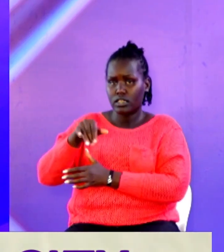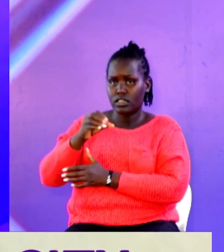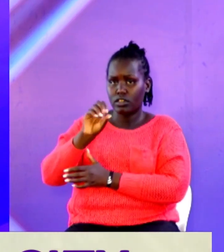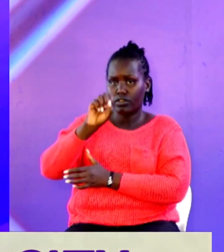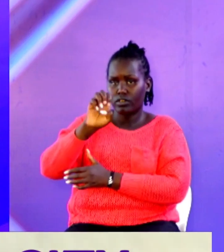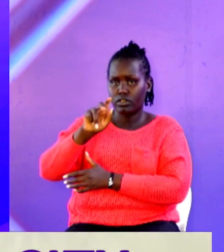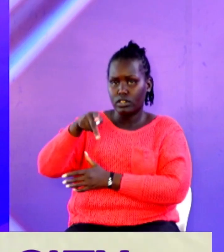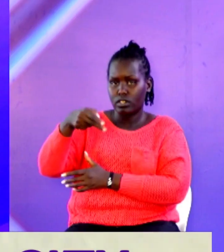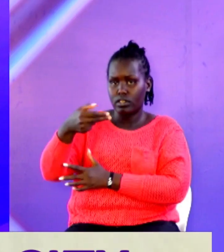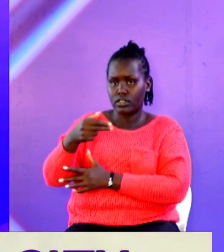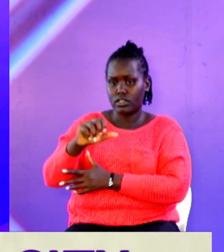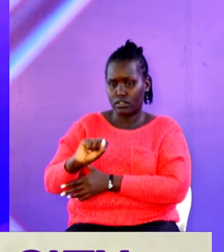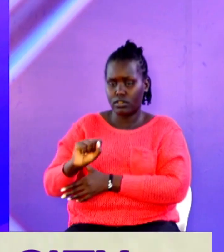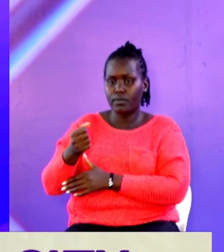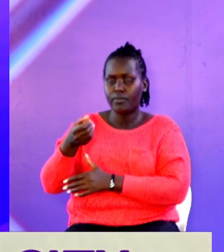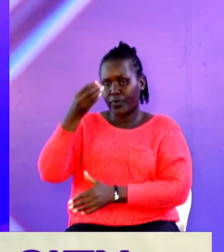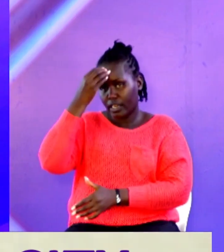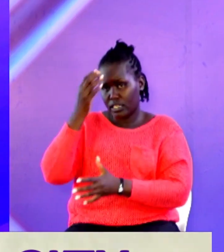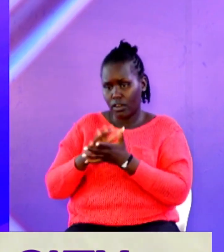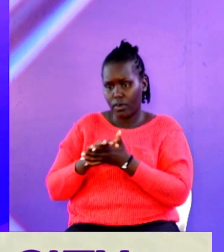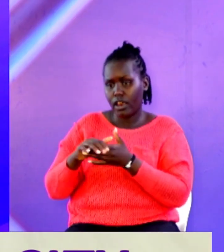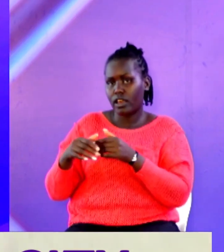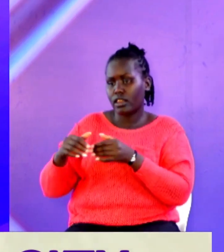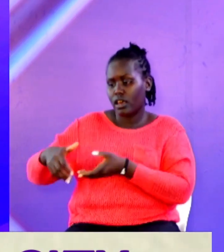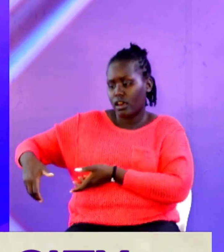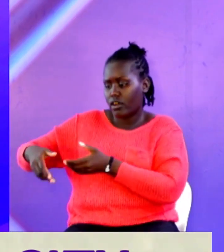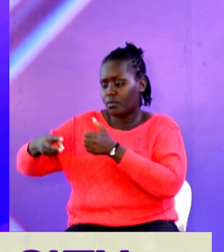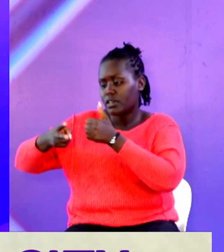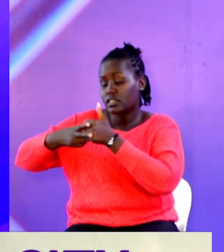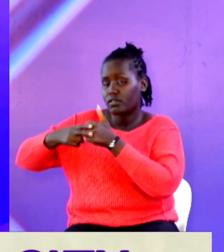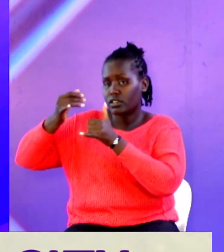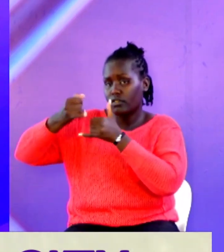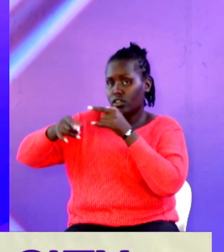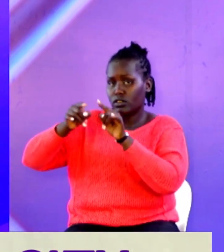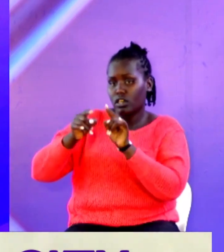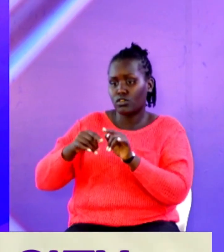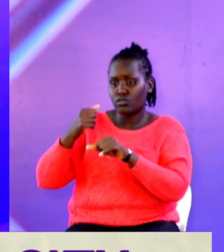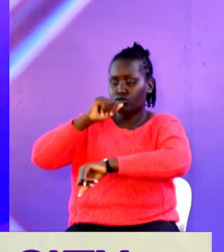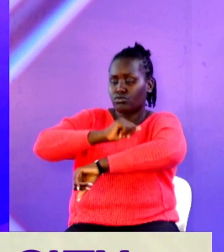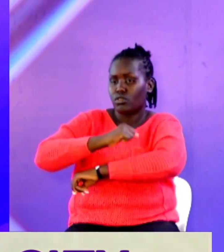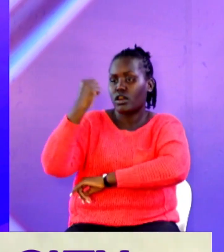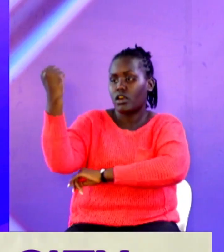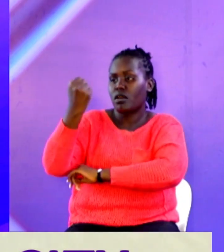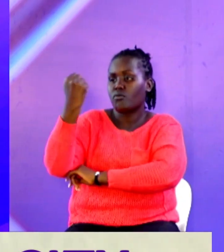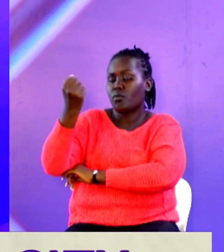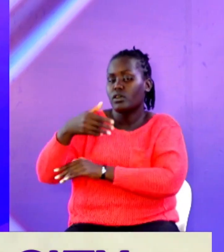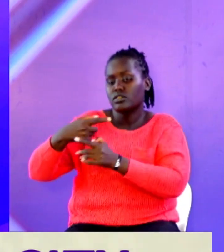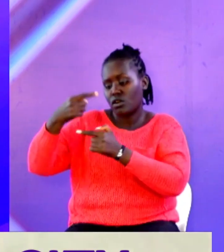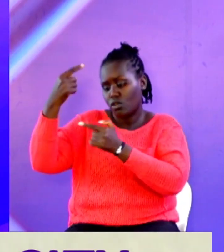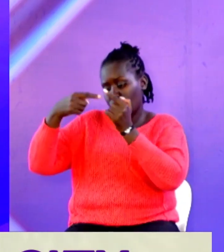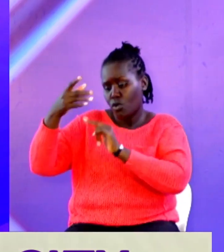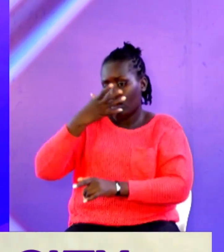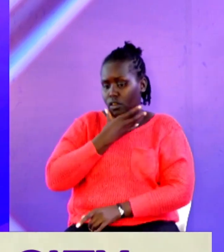Kitale in the Rugby Sevens final. On the other side, St. Peter's Mumias won the boys